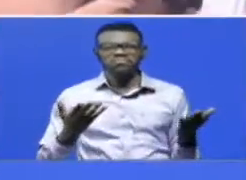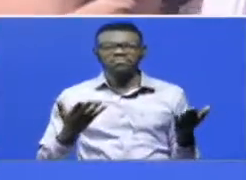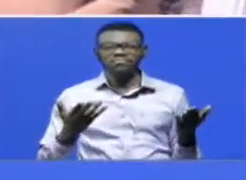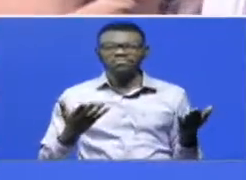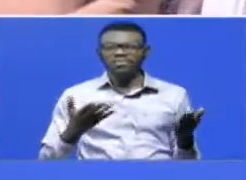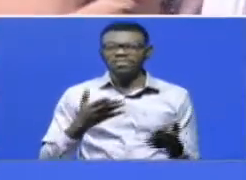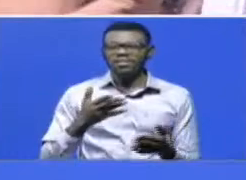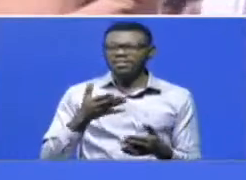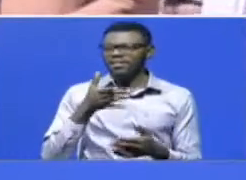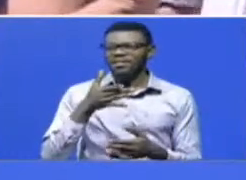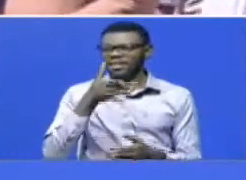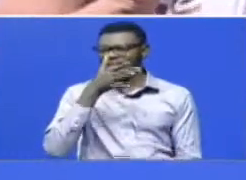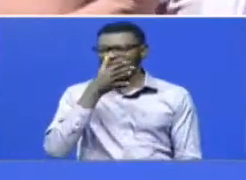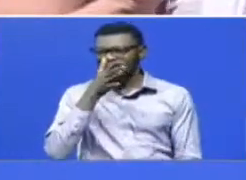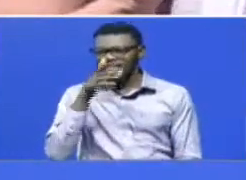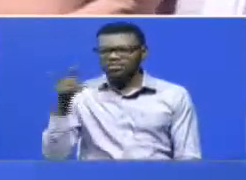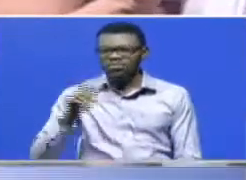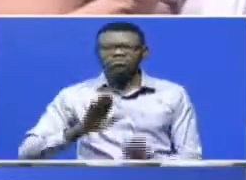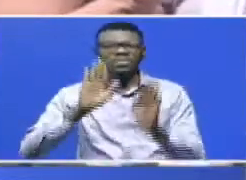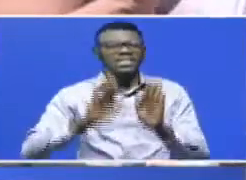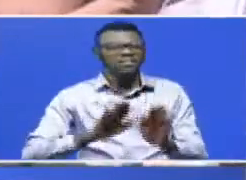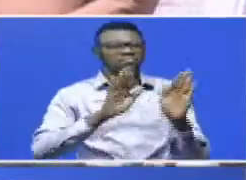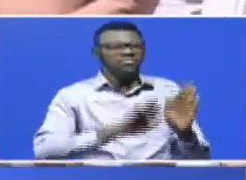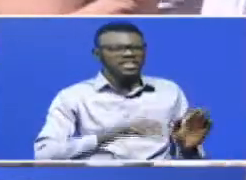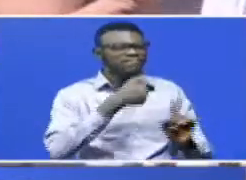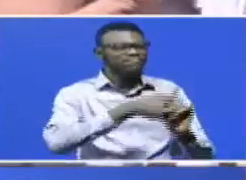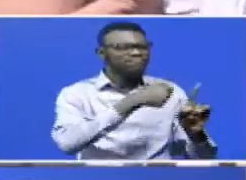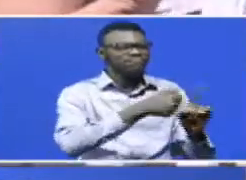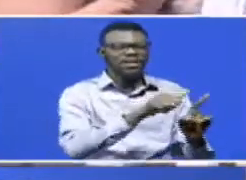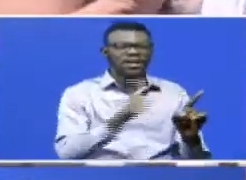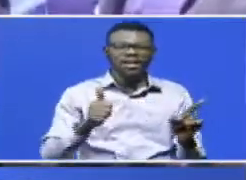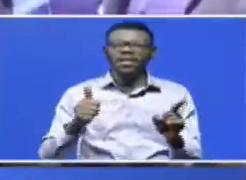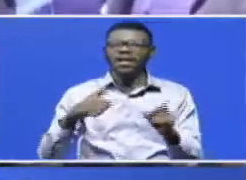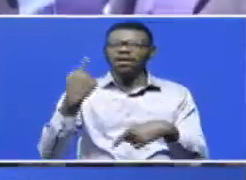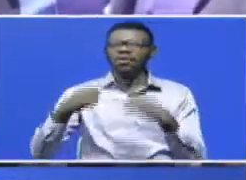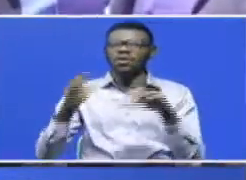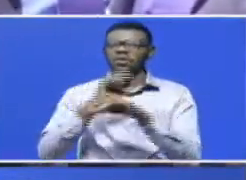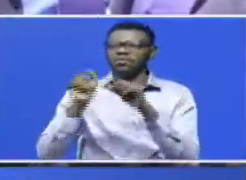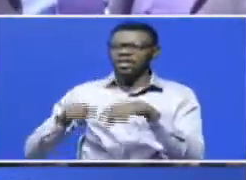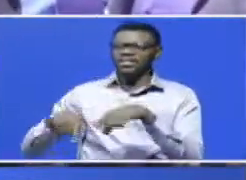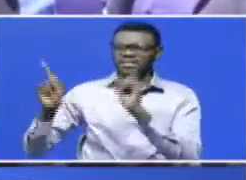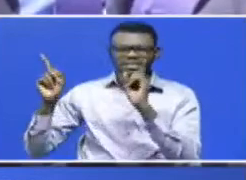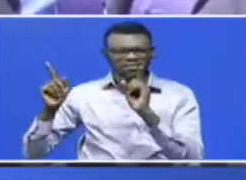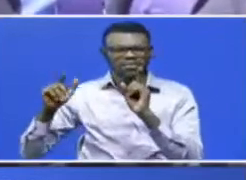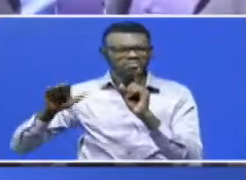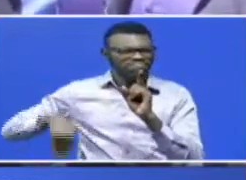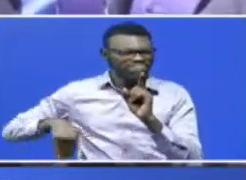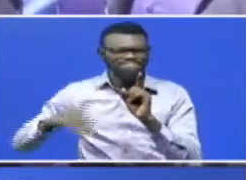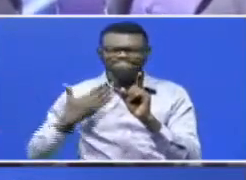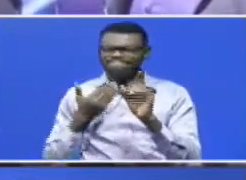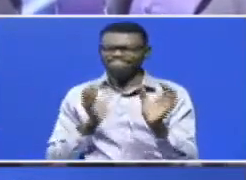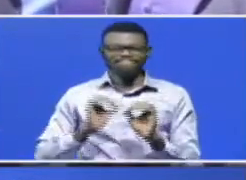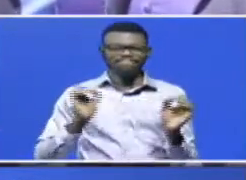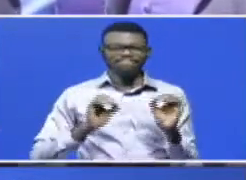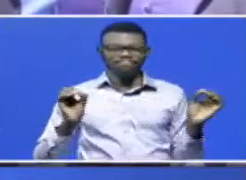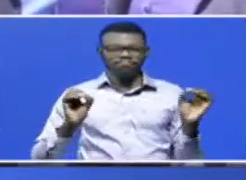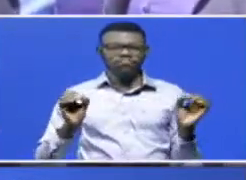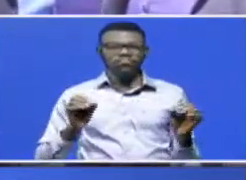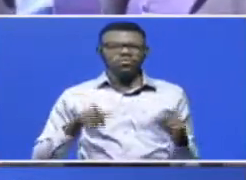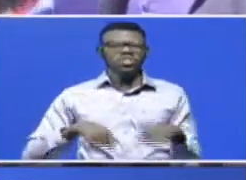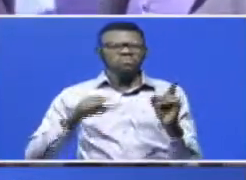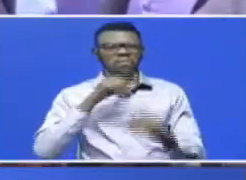ukue campaign manager wao ndio hao wakue president wewe ukiwa pale nyuma. Wezi kusikia kina wanaume mkisimama hapa mkisema Luhya